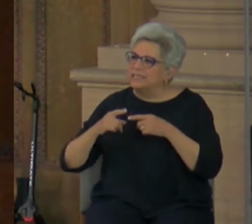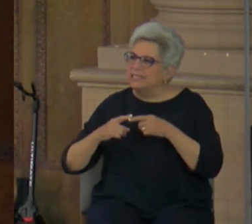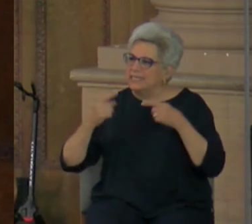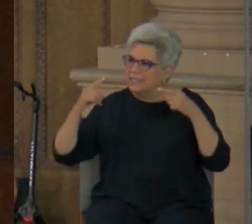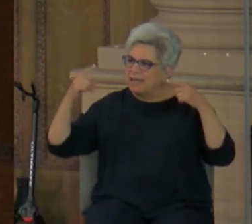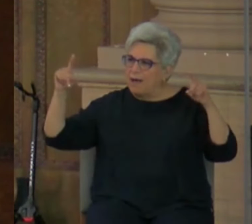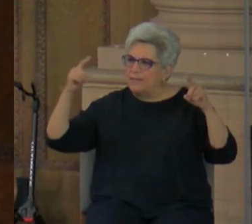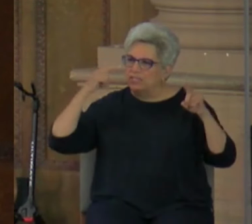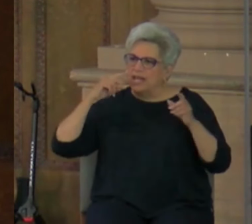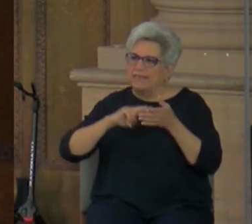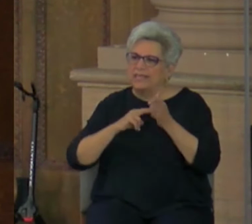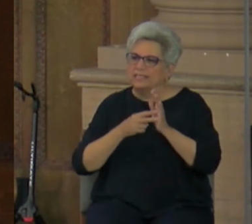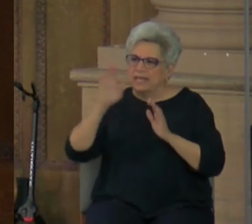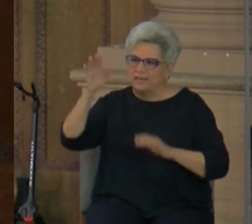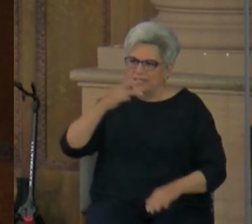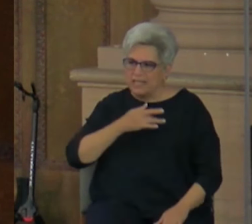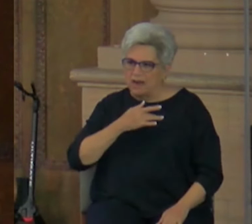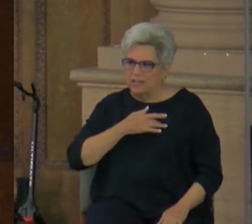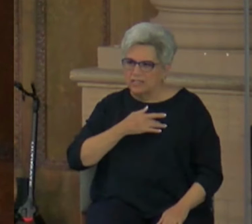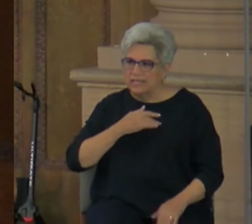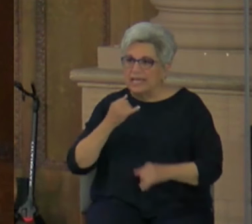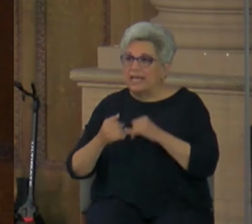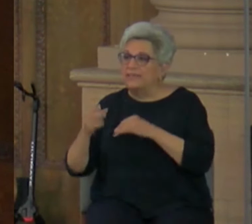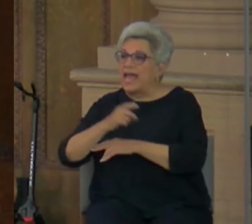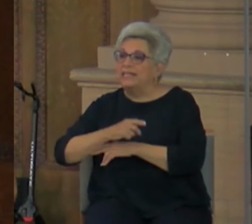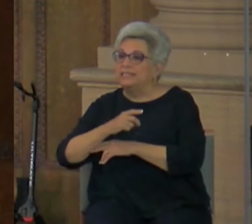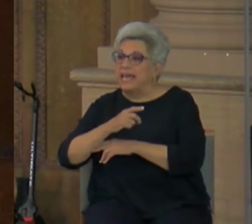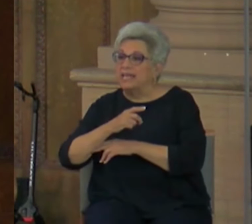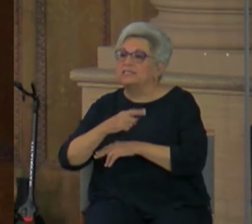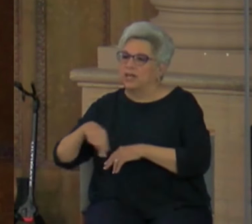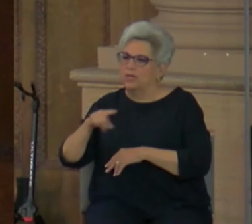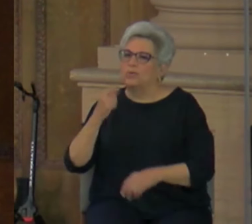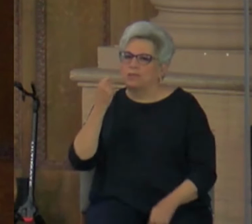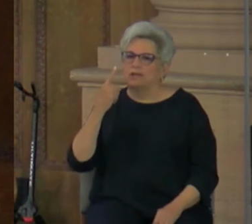intents of his heart. In the latter days, you will understand it clearly."